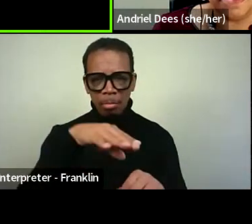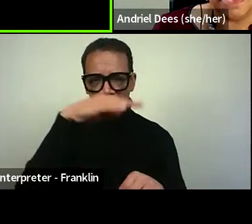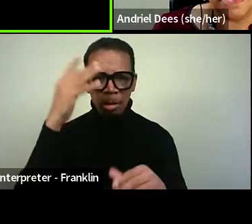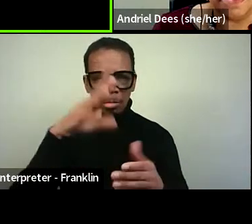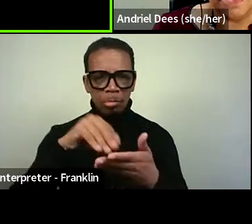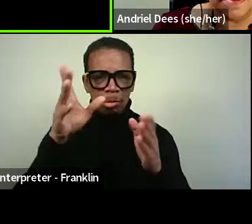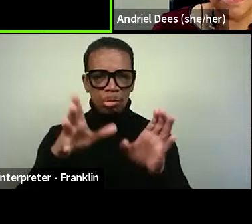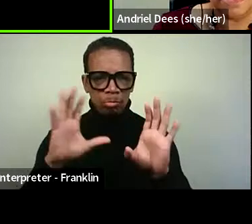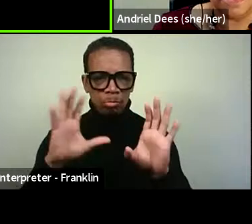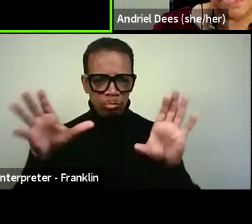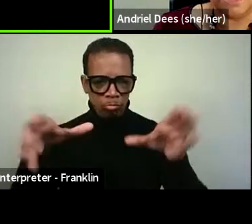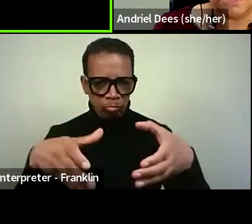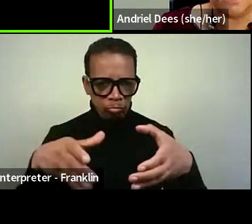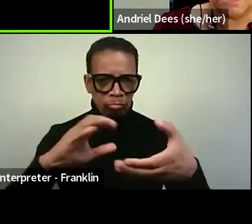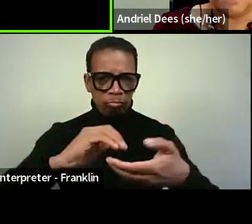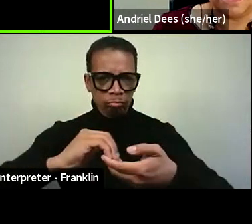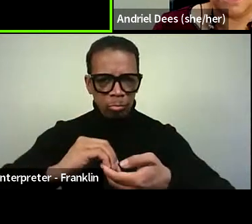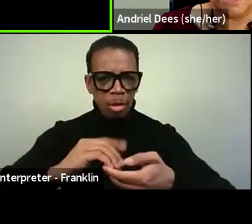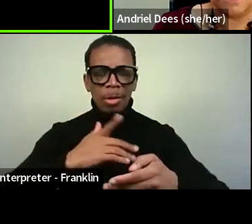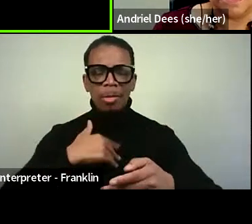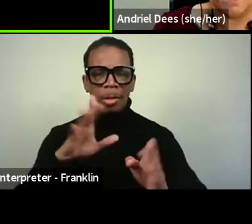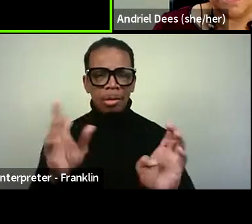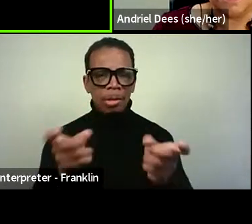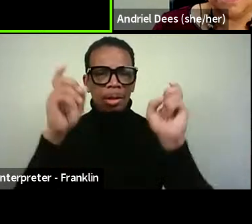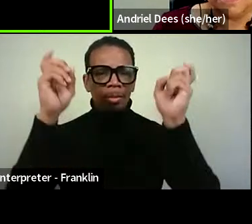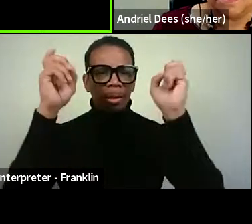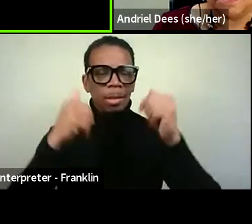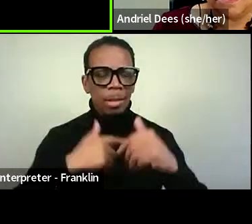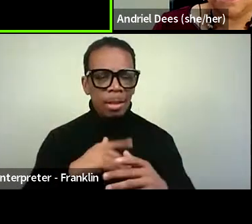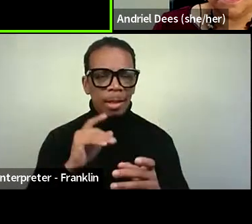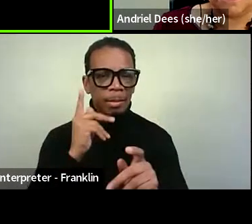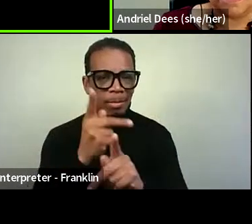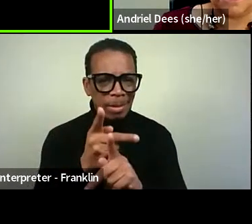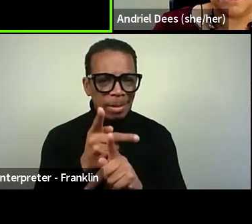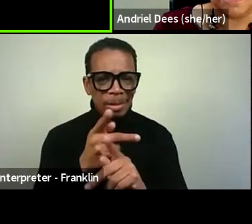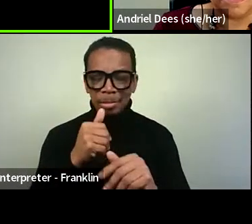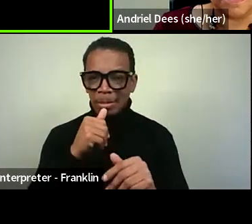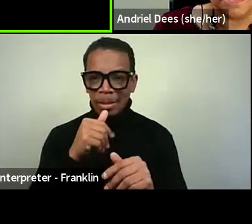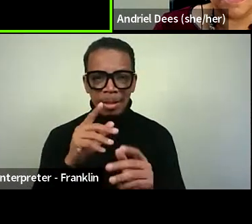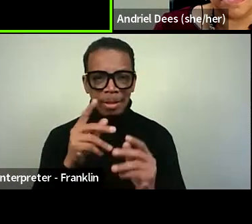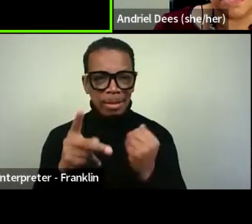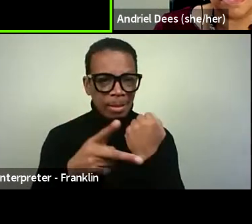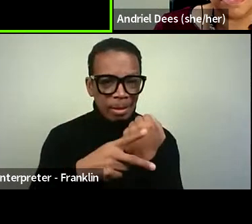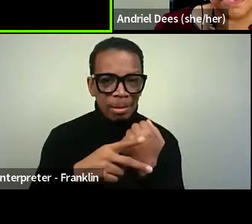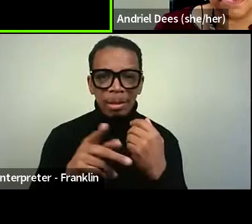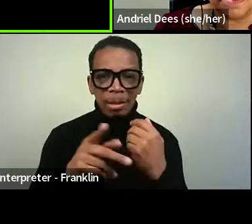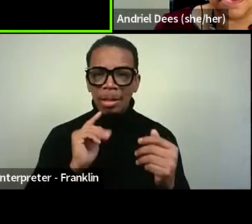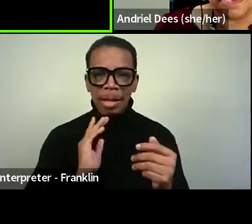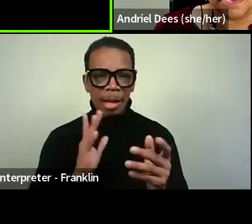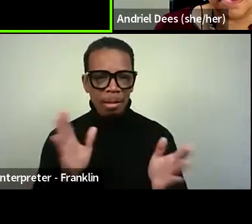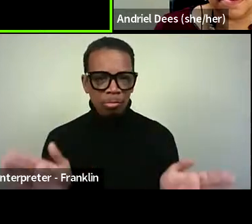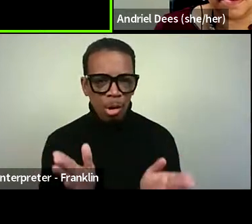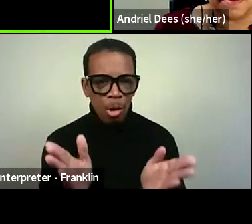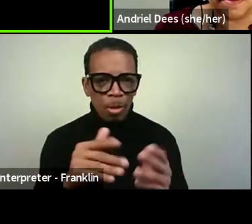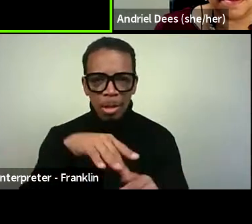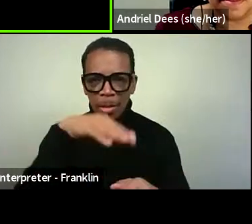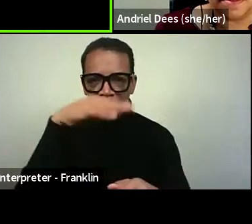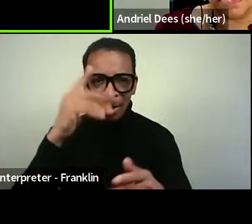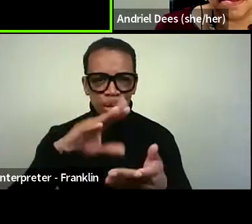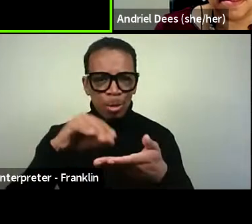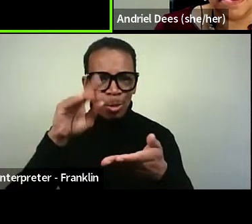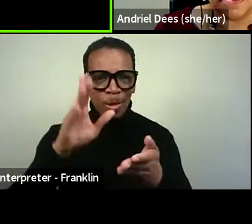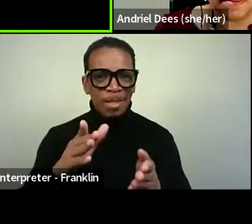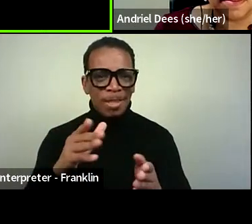and others that celebrate, that help retain, that help motivate our students of color to